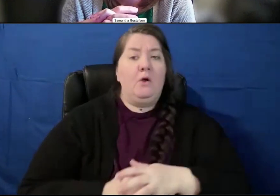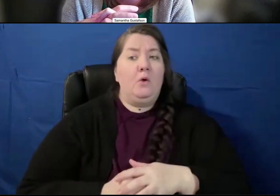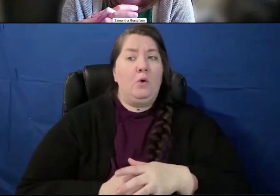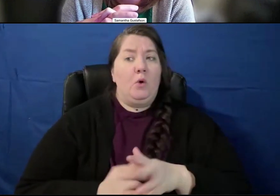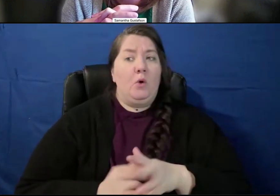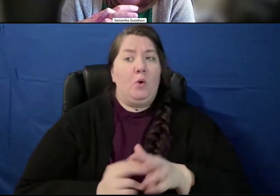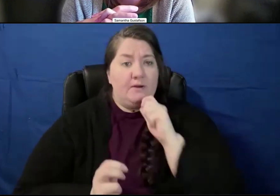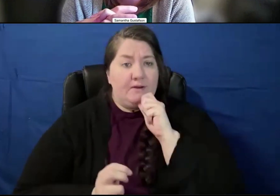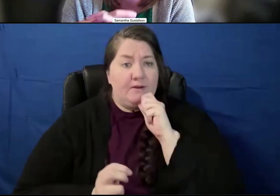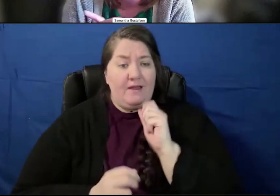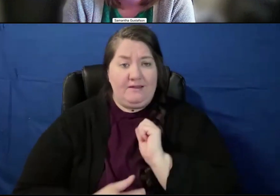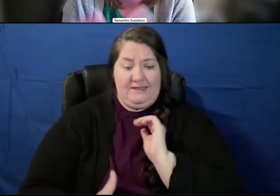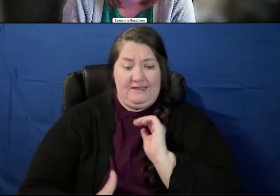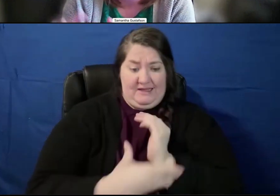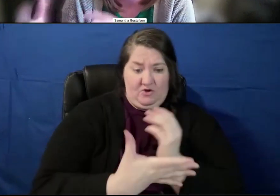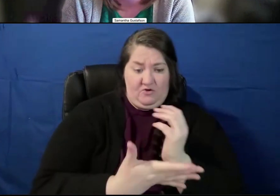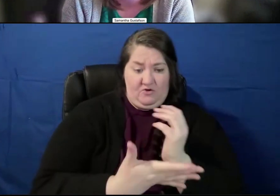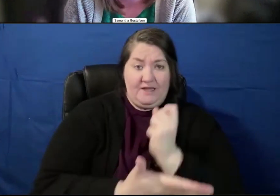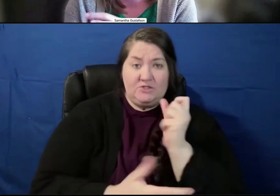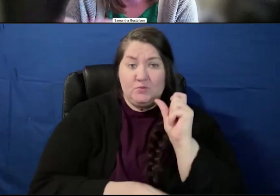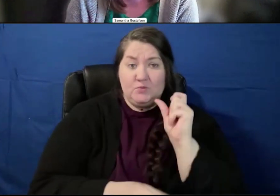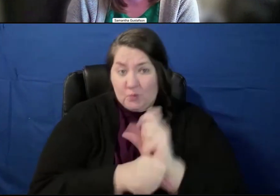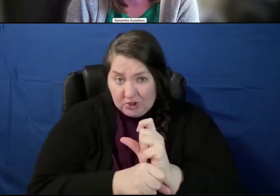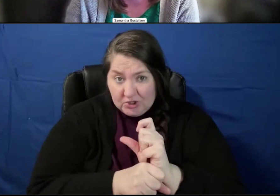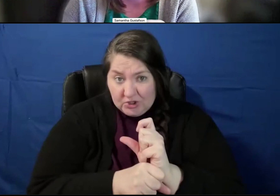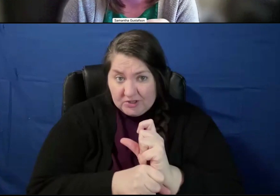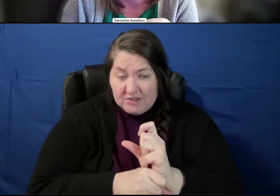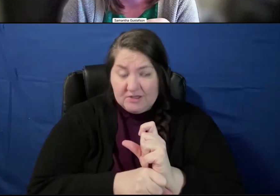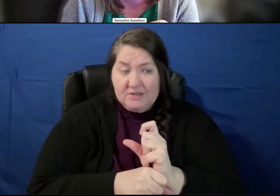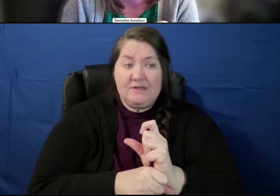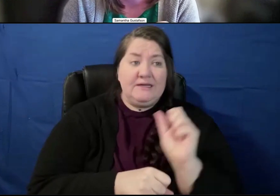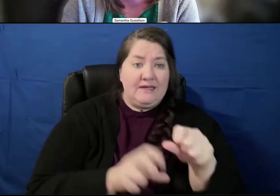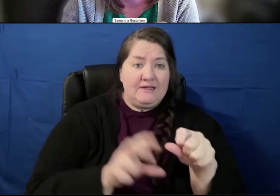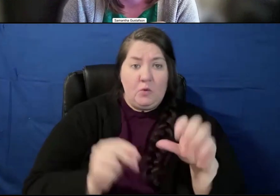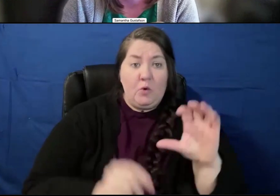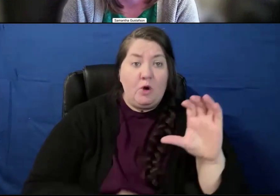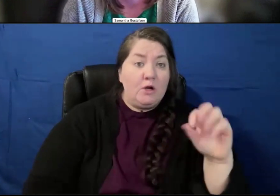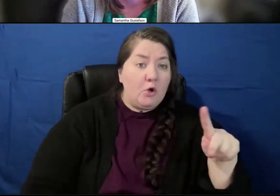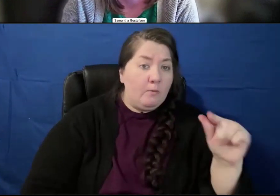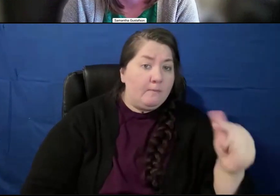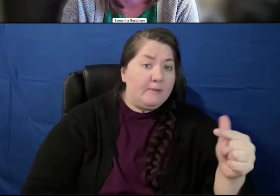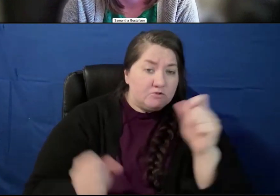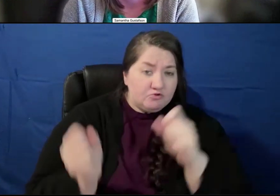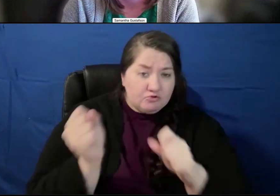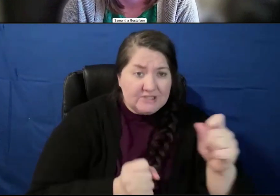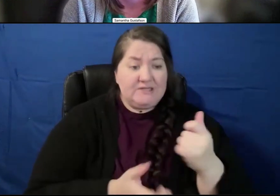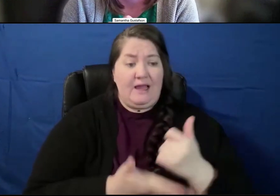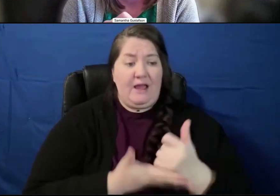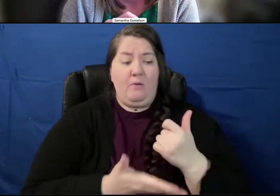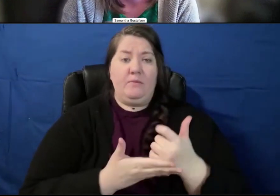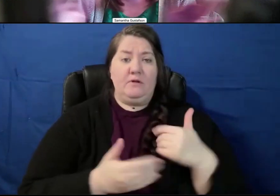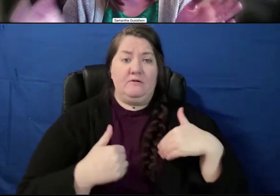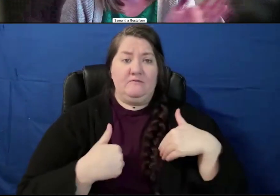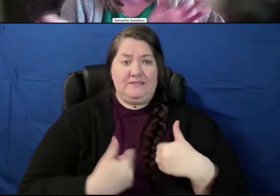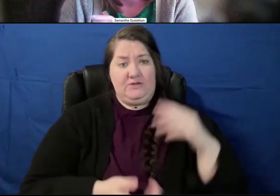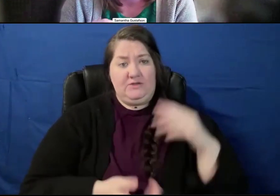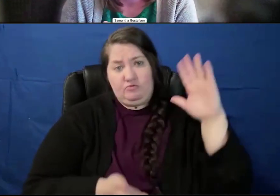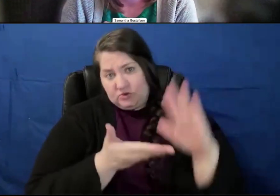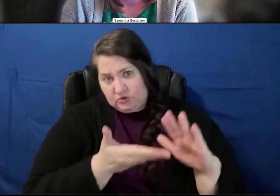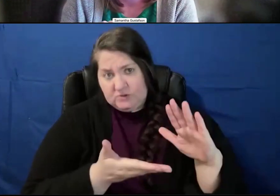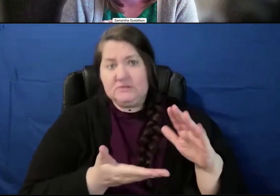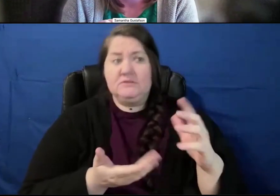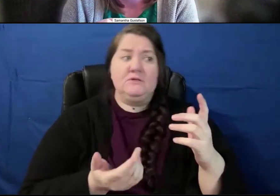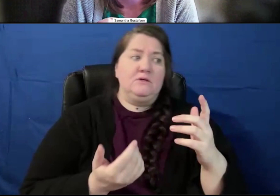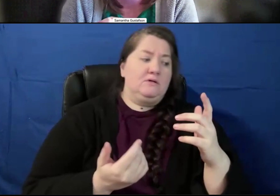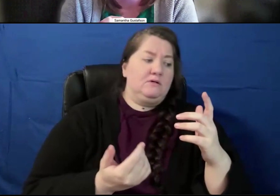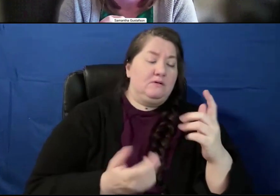not interventions work, or whether or not those coping strategies actually reduce listening effort and listening related fatigue. Spoiler alert, there's not